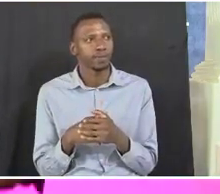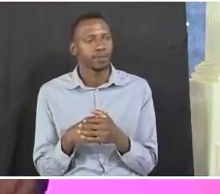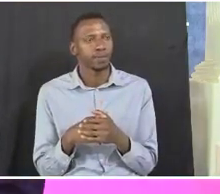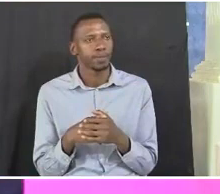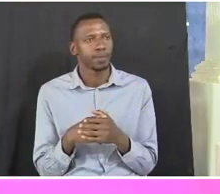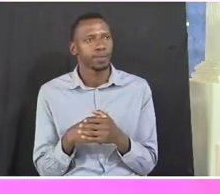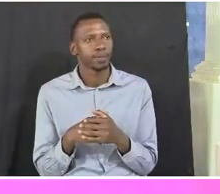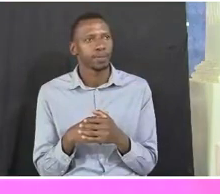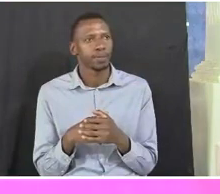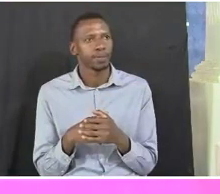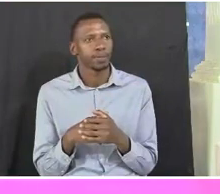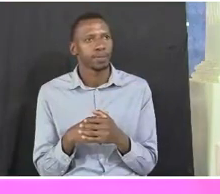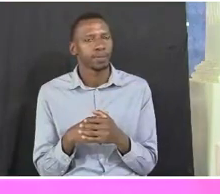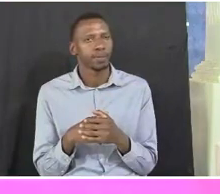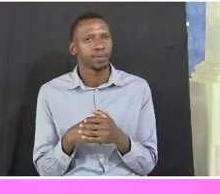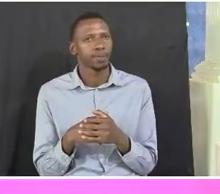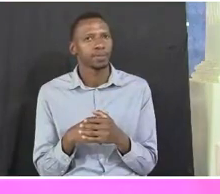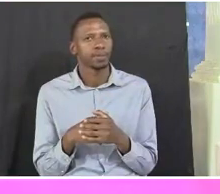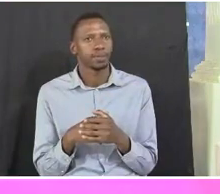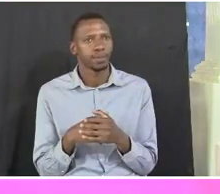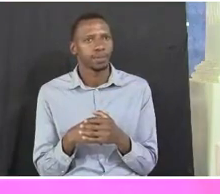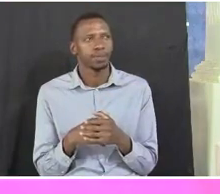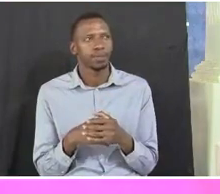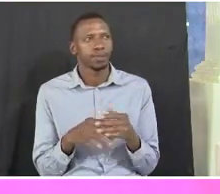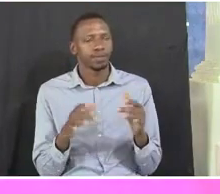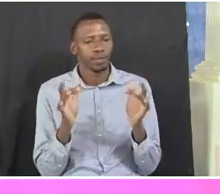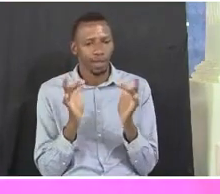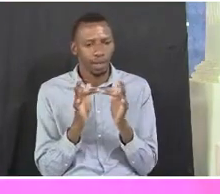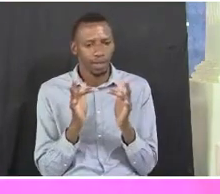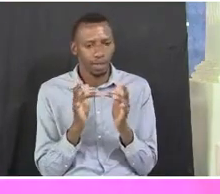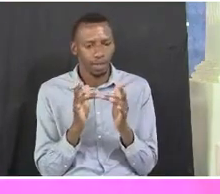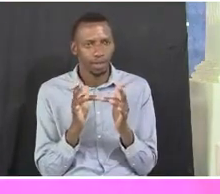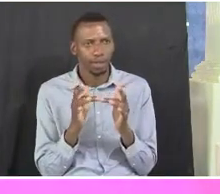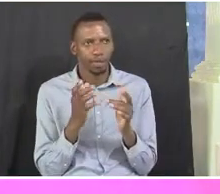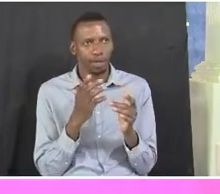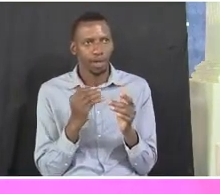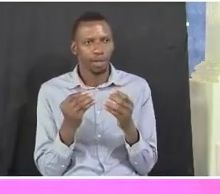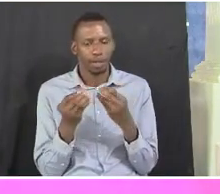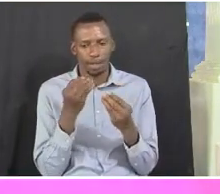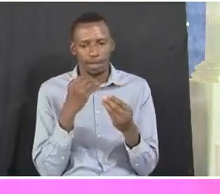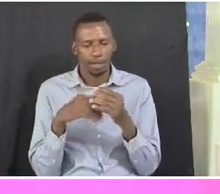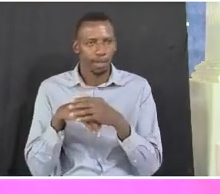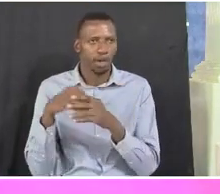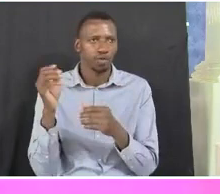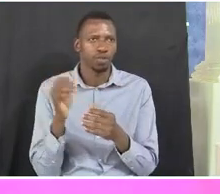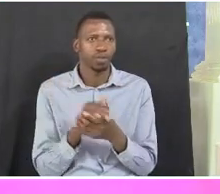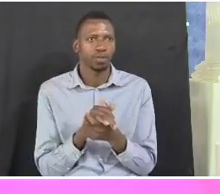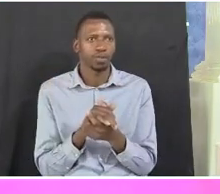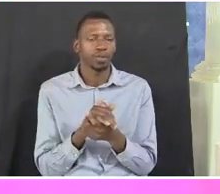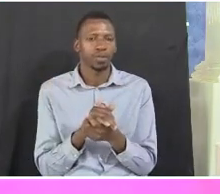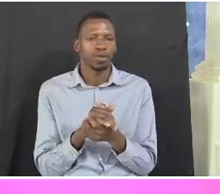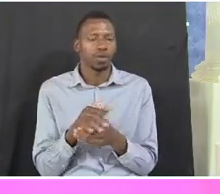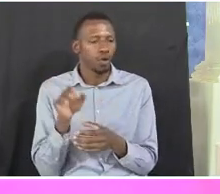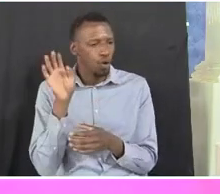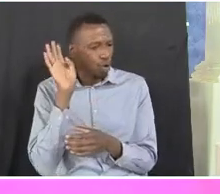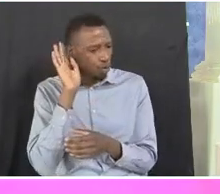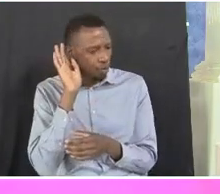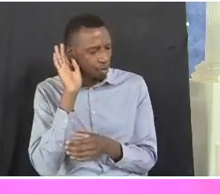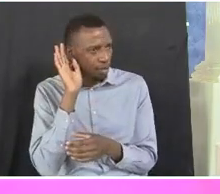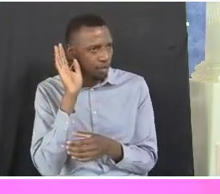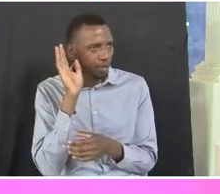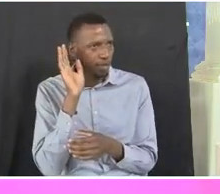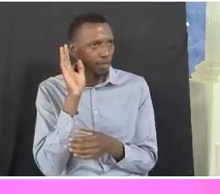Version is deteriorating the intellect and eating out the spirituality of our people. Obedience to